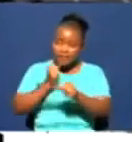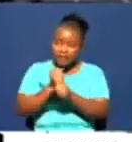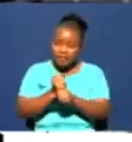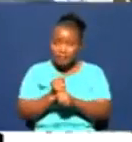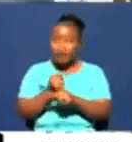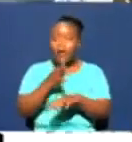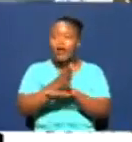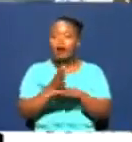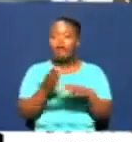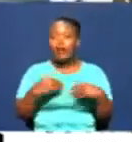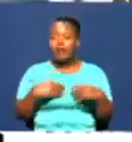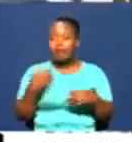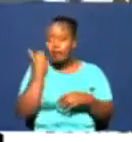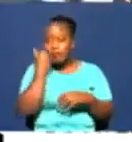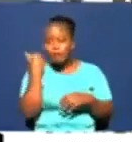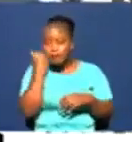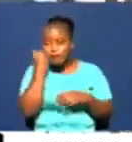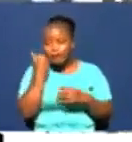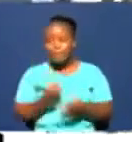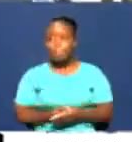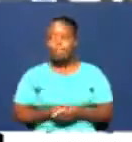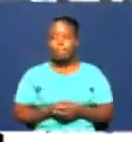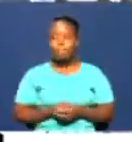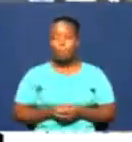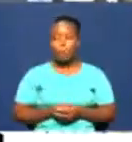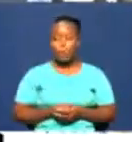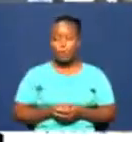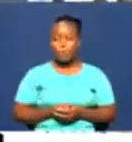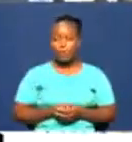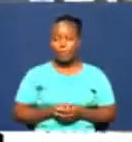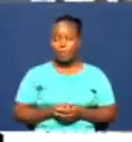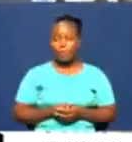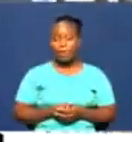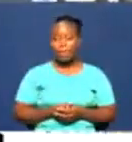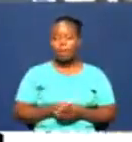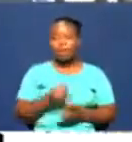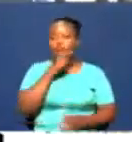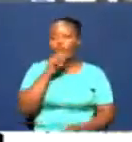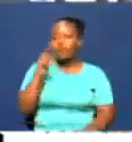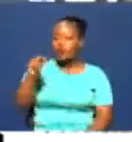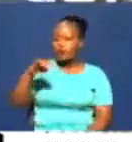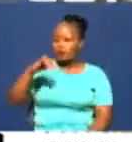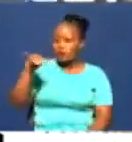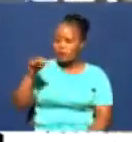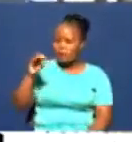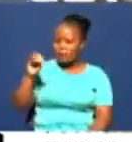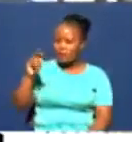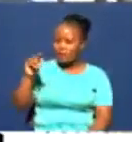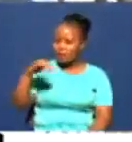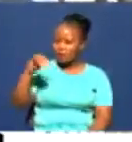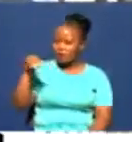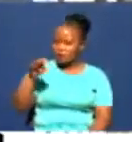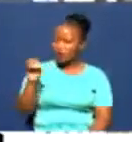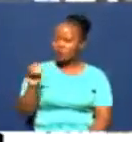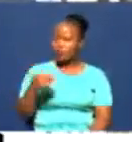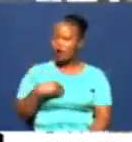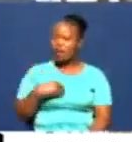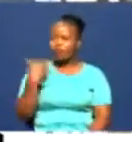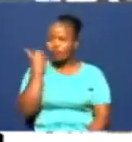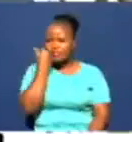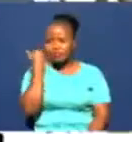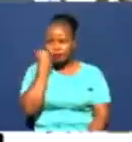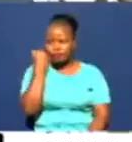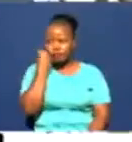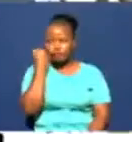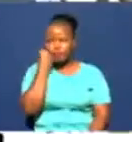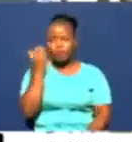homa ya mapafu. Mr. Njonjo had been unwell for quite a while. Over the course